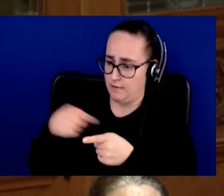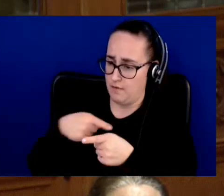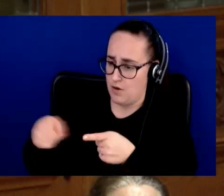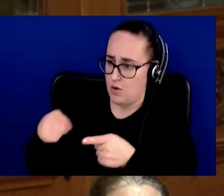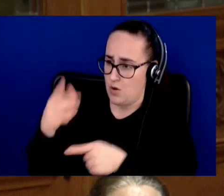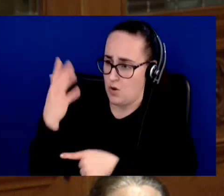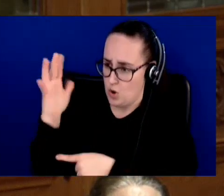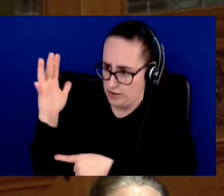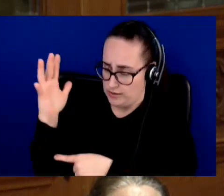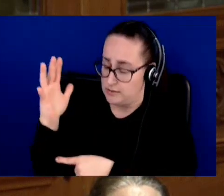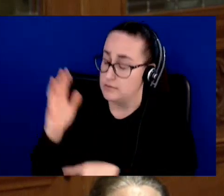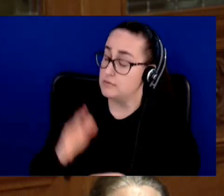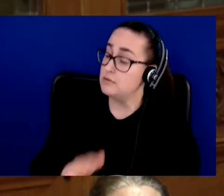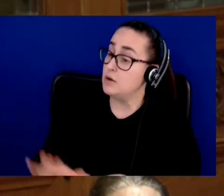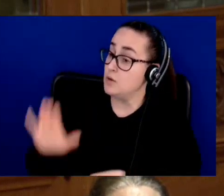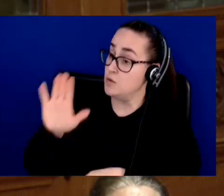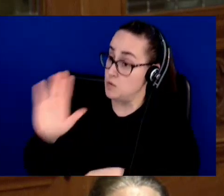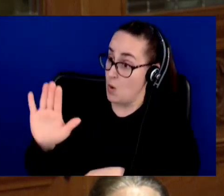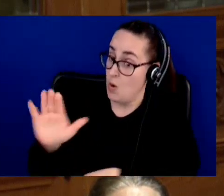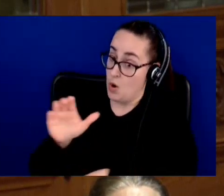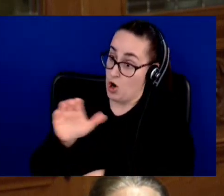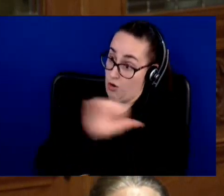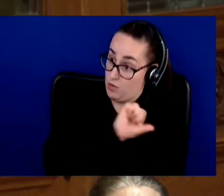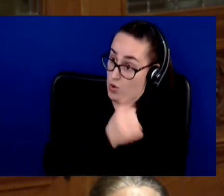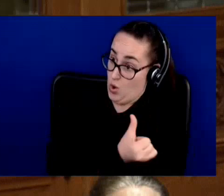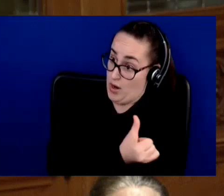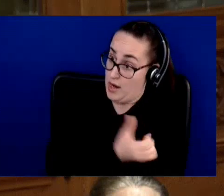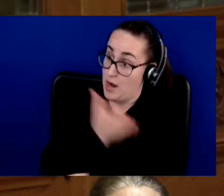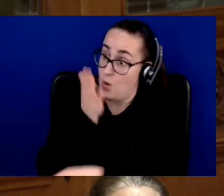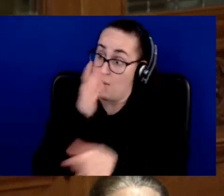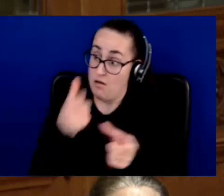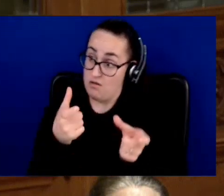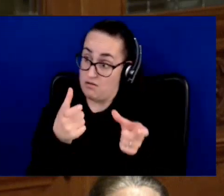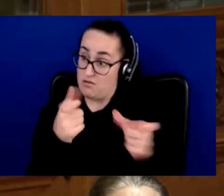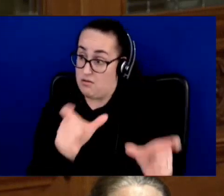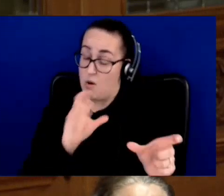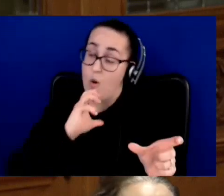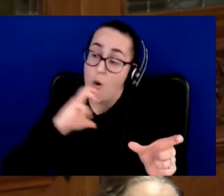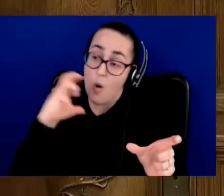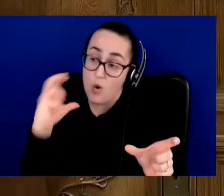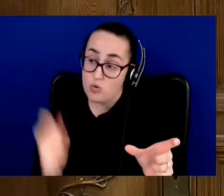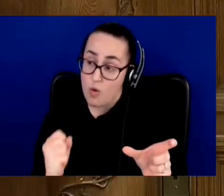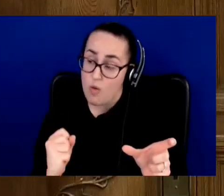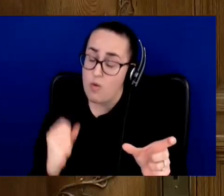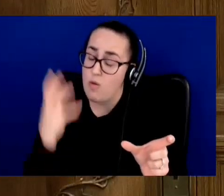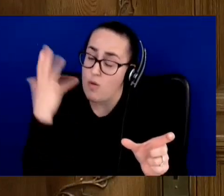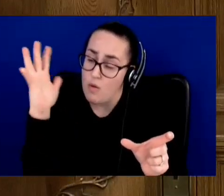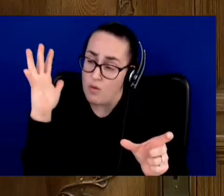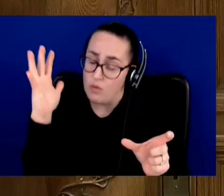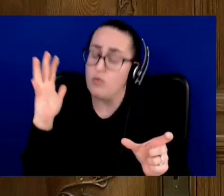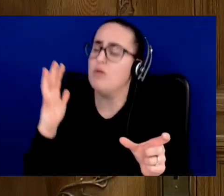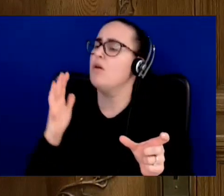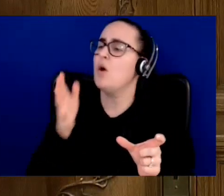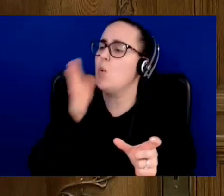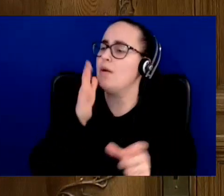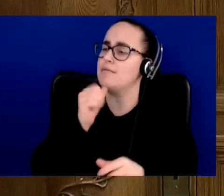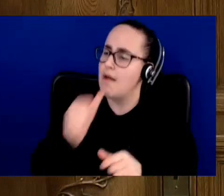powers to prohibit the logging of old growth for wood pellets? Minister of